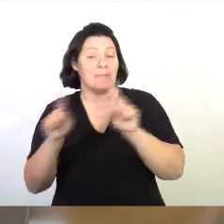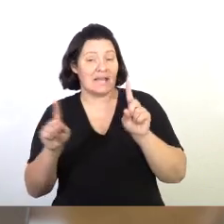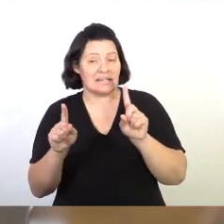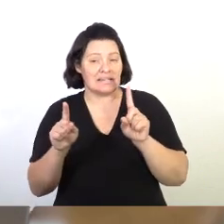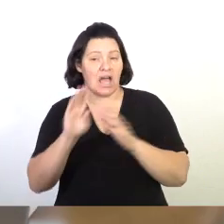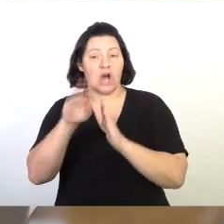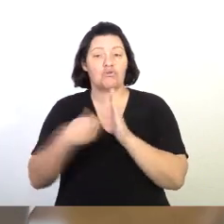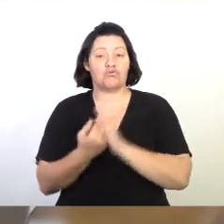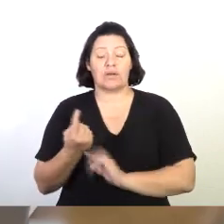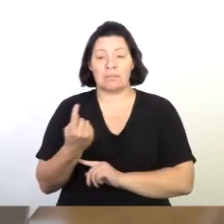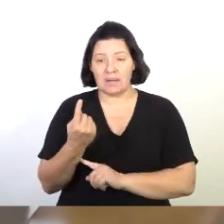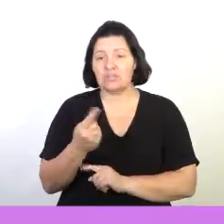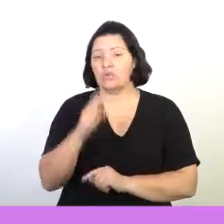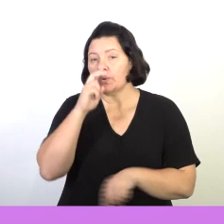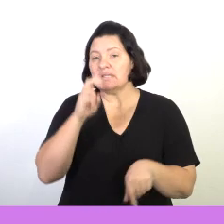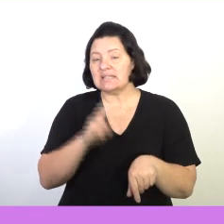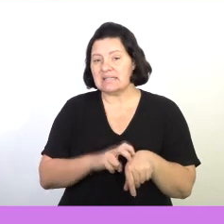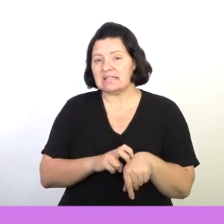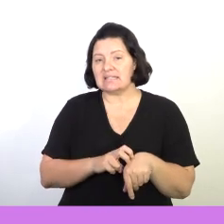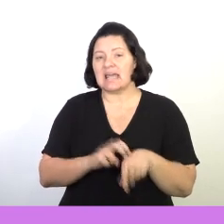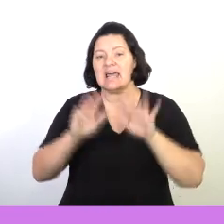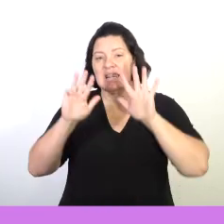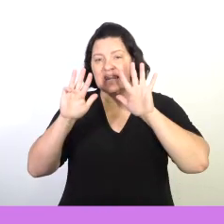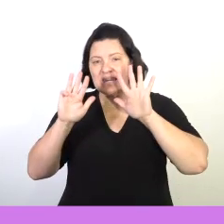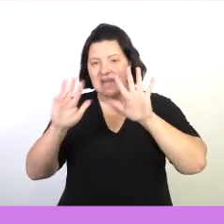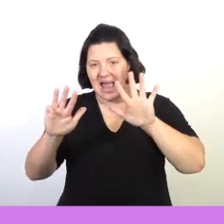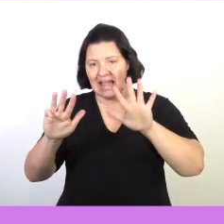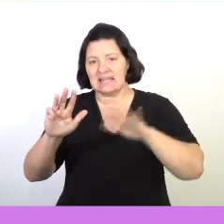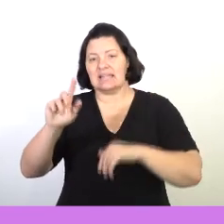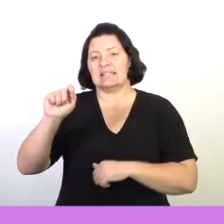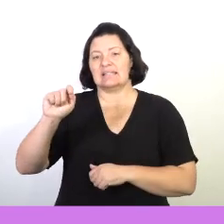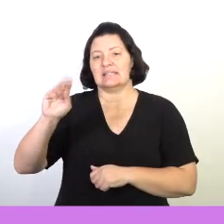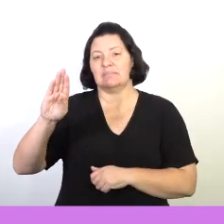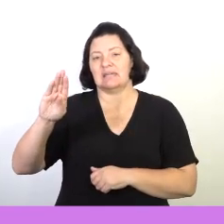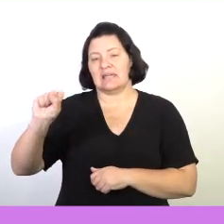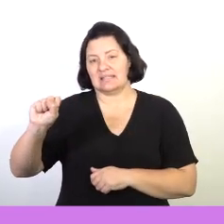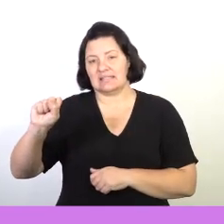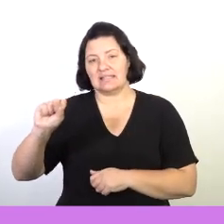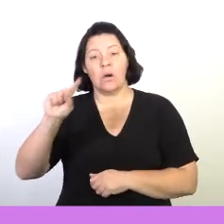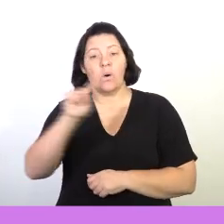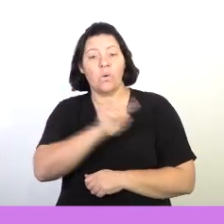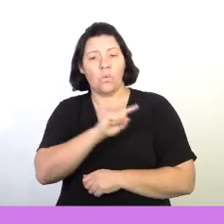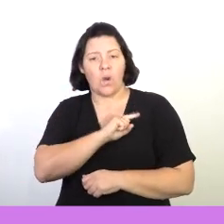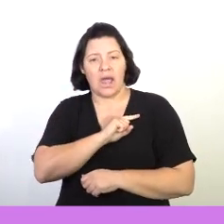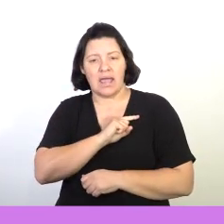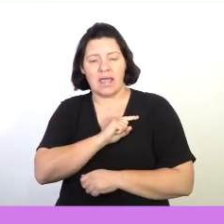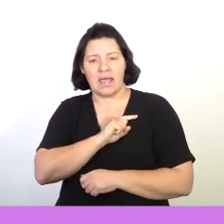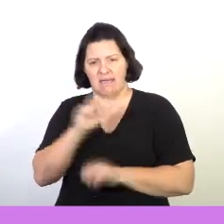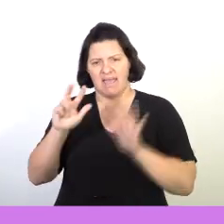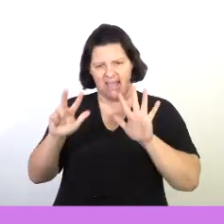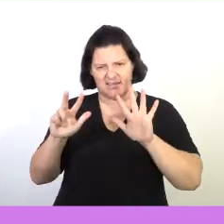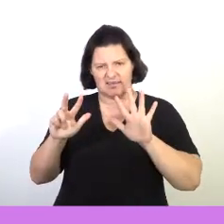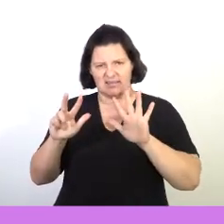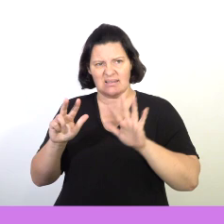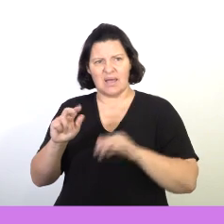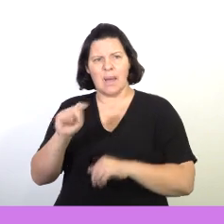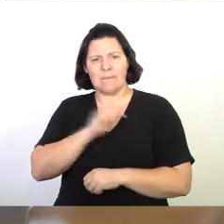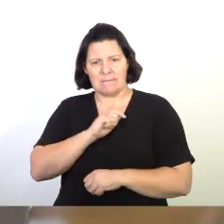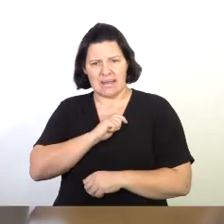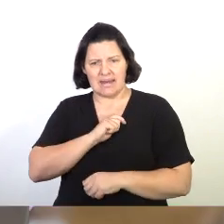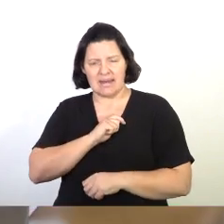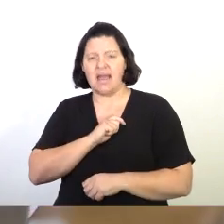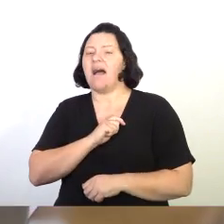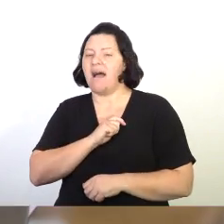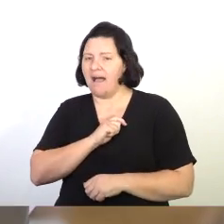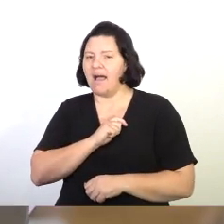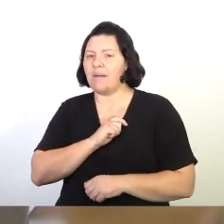day. However, we're going to round up and say she will need 9 tablespoons. Because if we can say 8, it